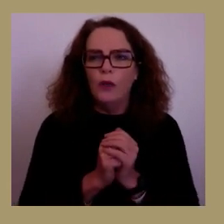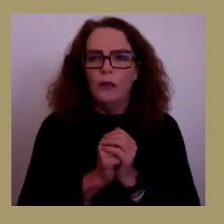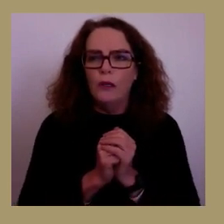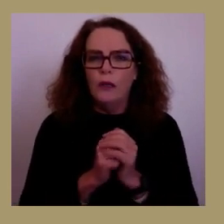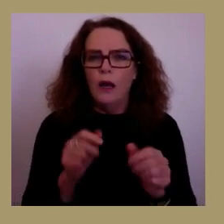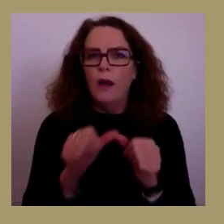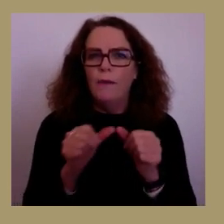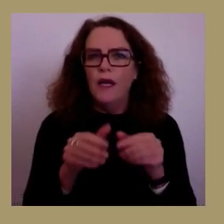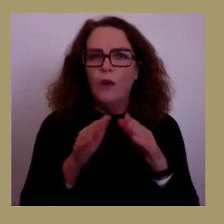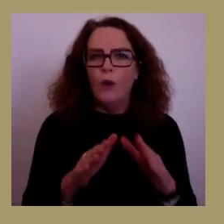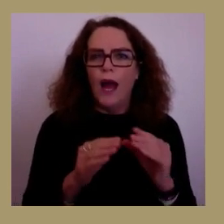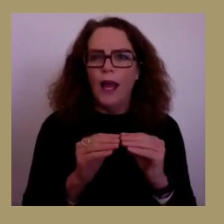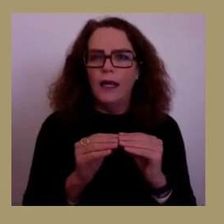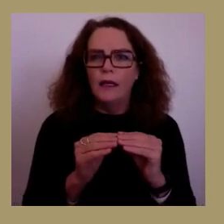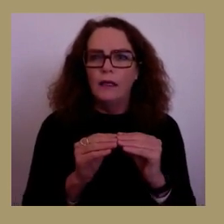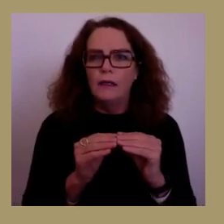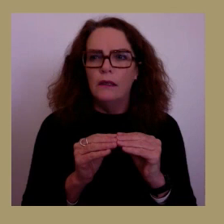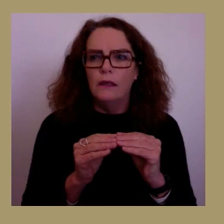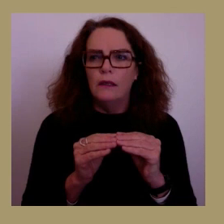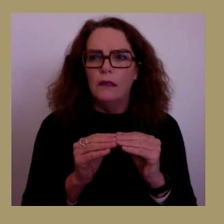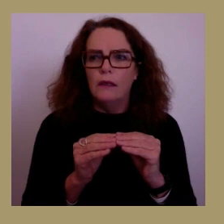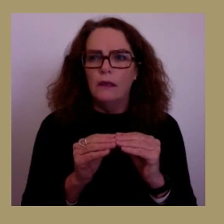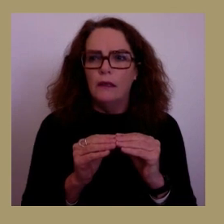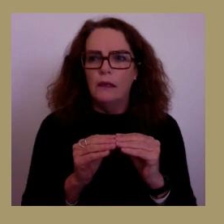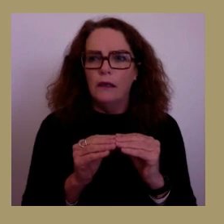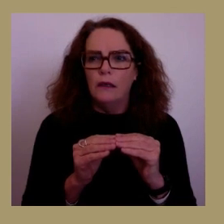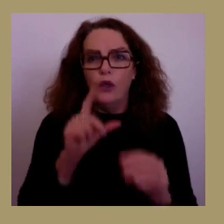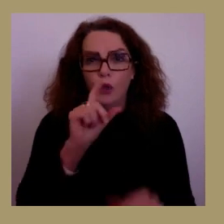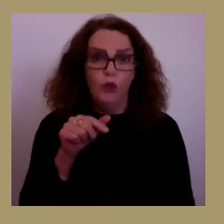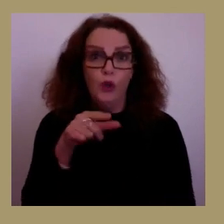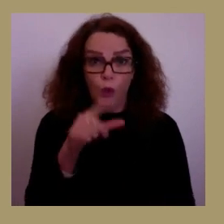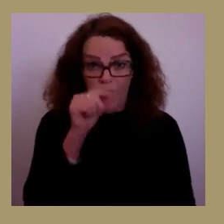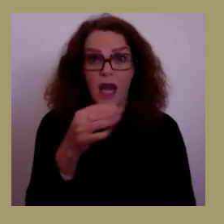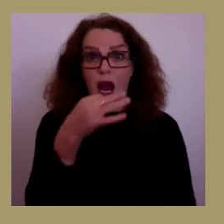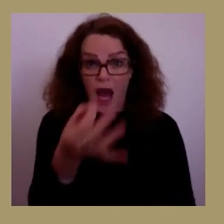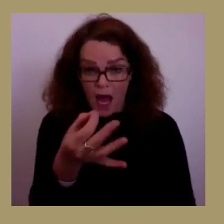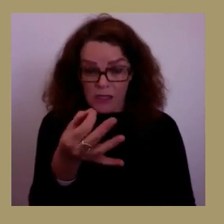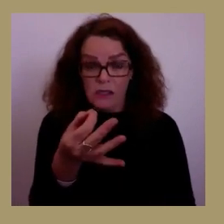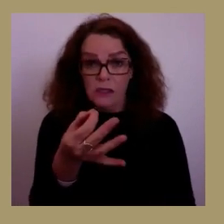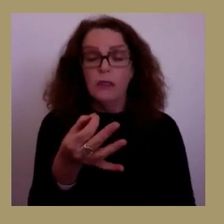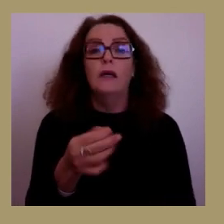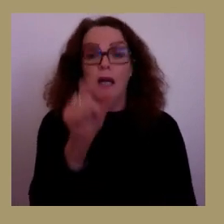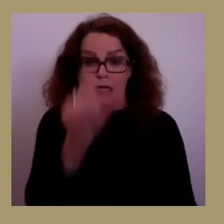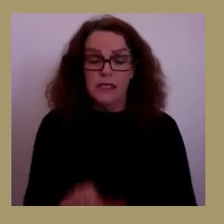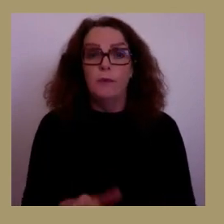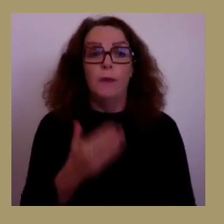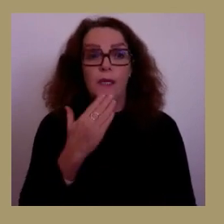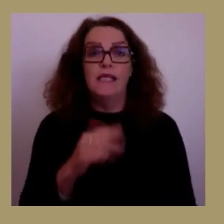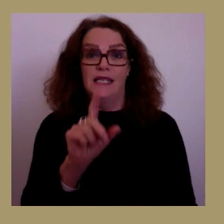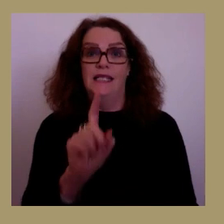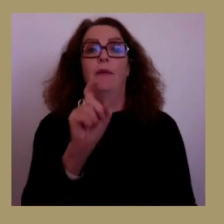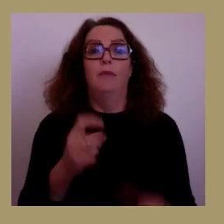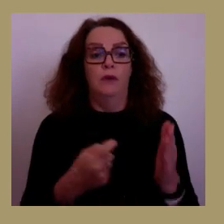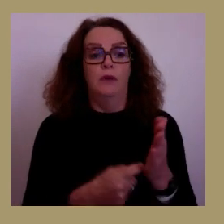screen to verify it is a real seniors card, you can simply also ask customers to tap here to refresh on this tappable link